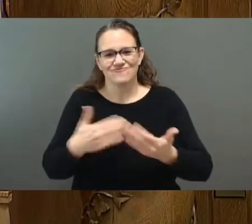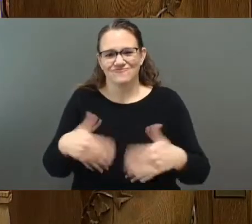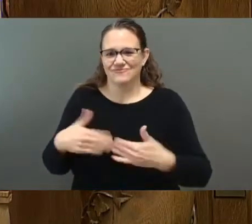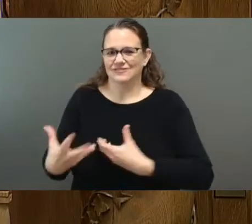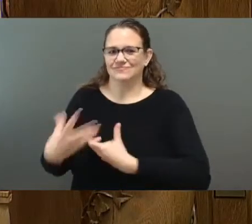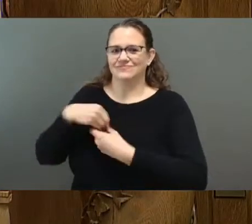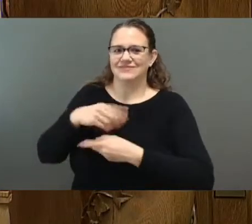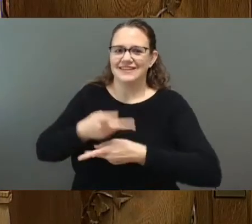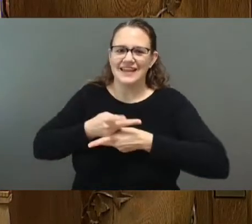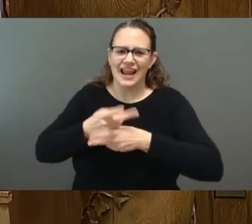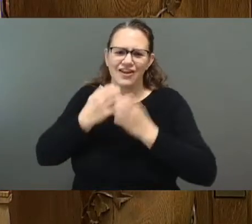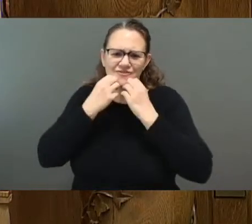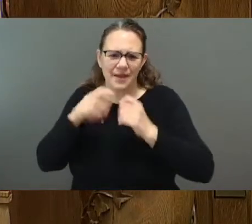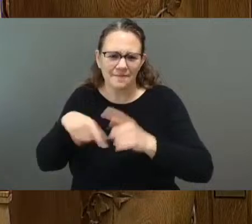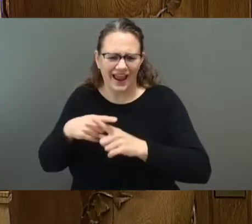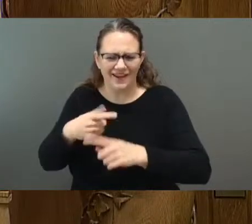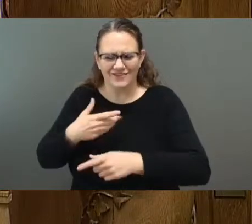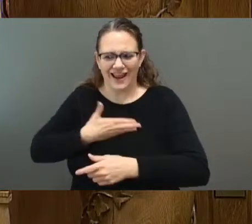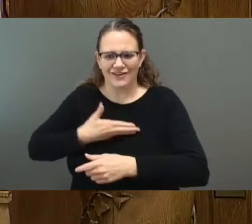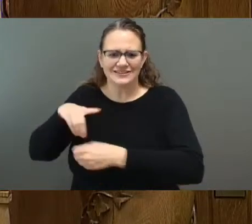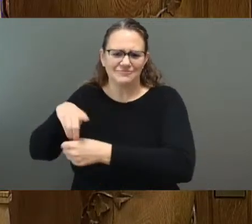Member for Burnaby Lougheed.